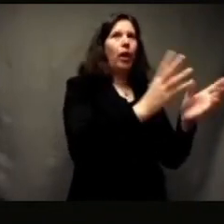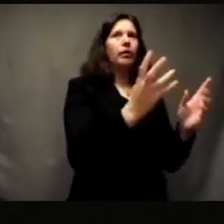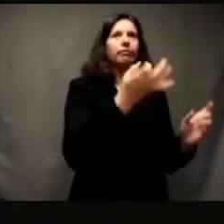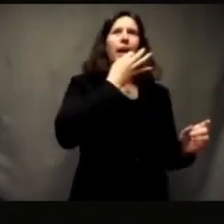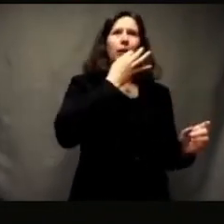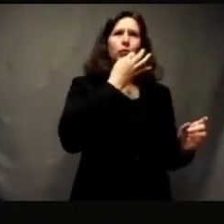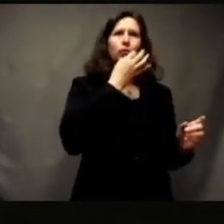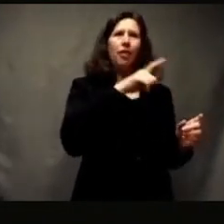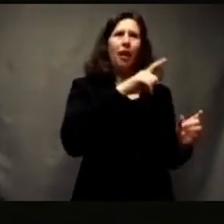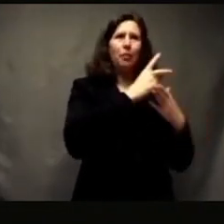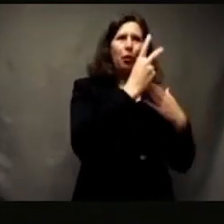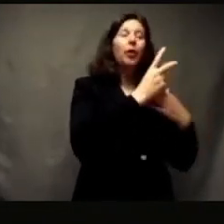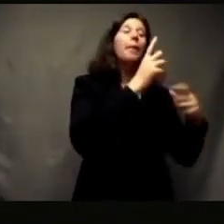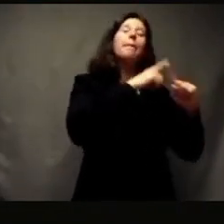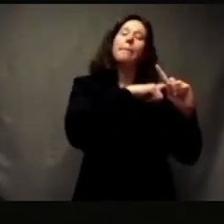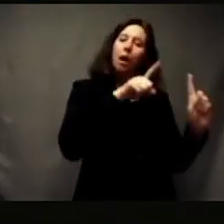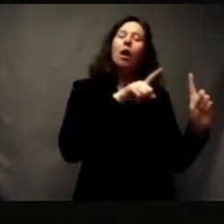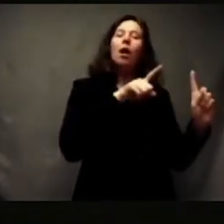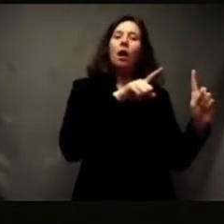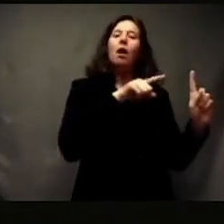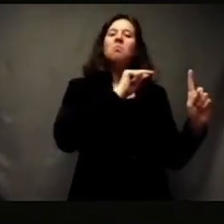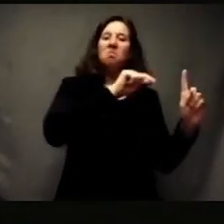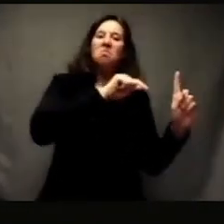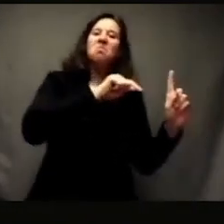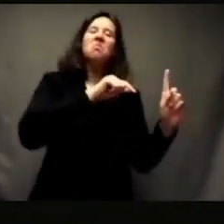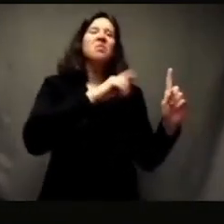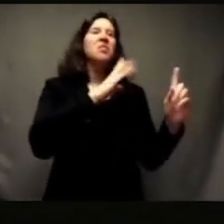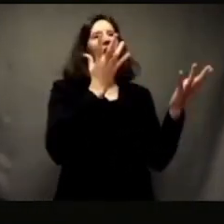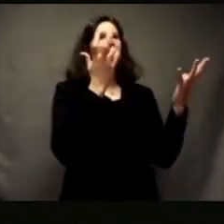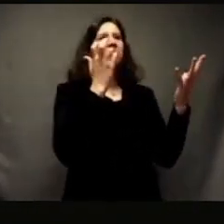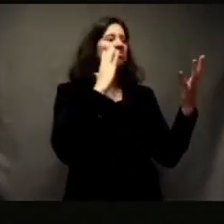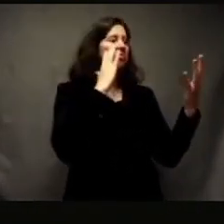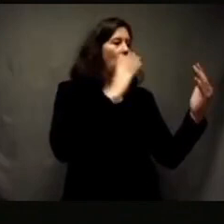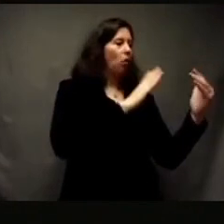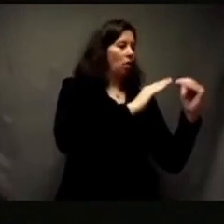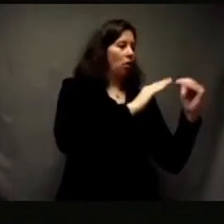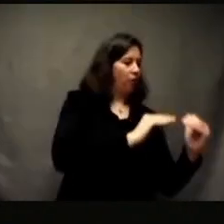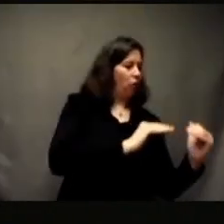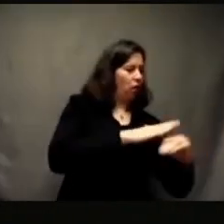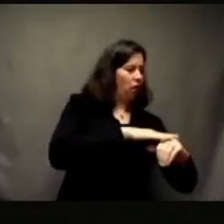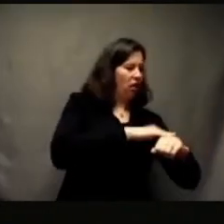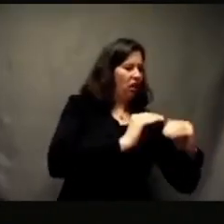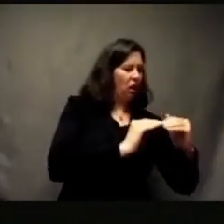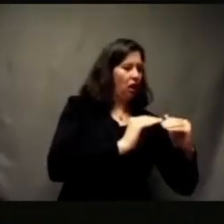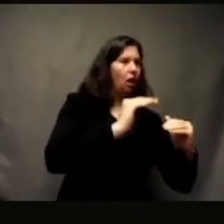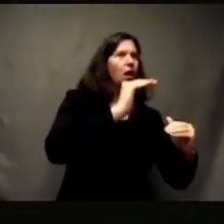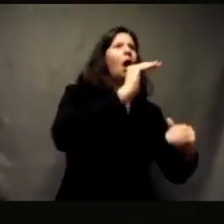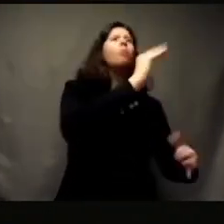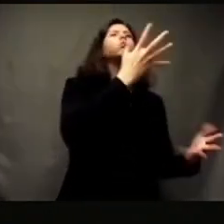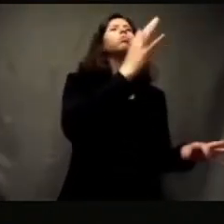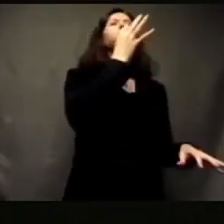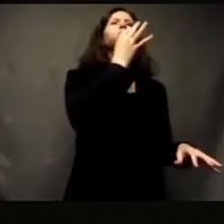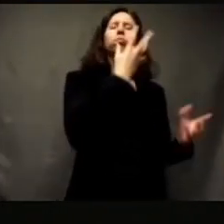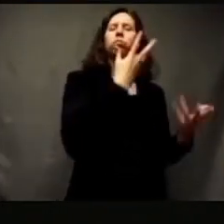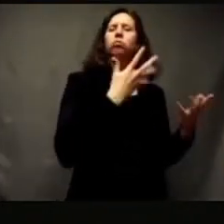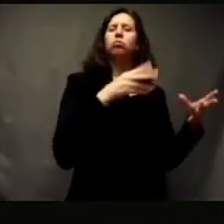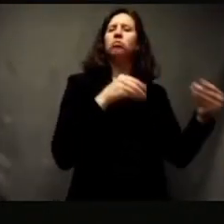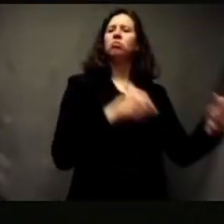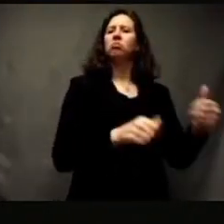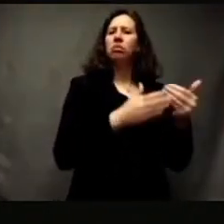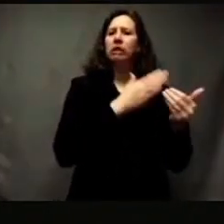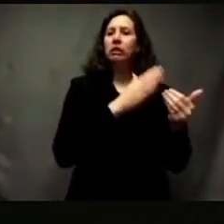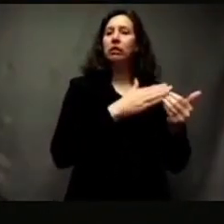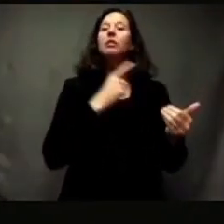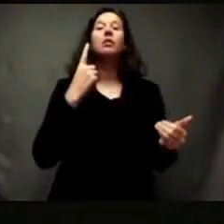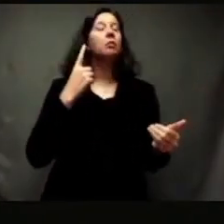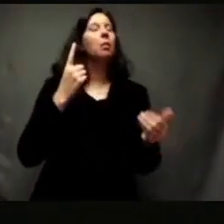are pretty indicative that they have reached kind of the top level of complexity that they can get to with Scratch Junior. And so that would probably be some of